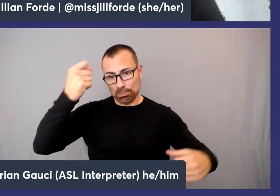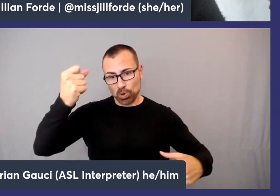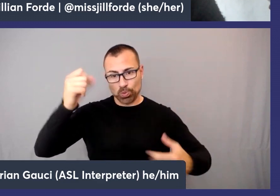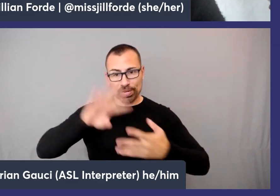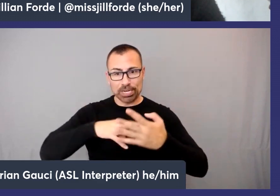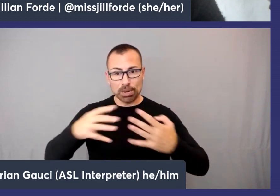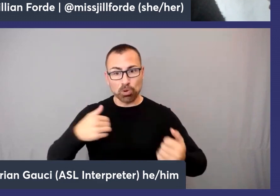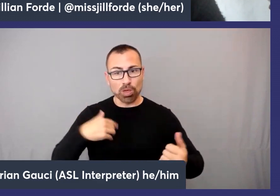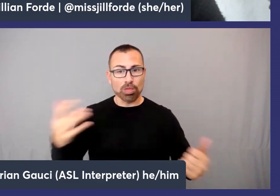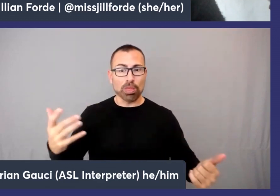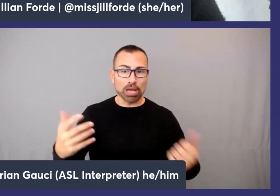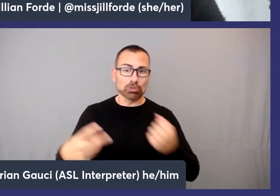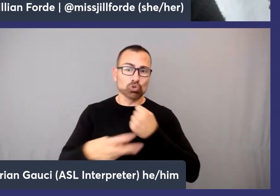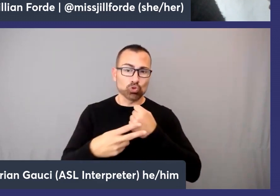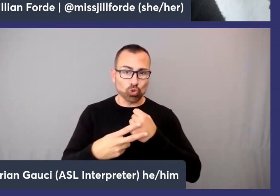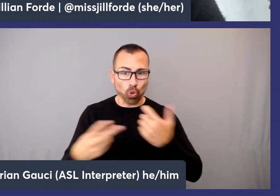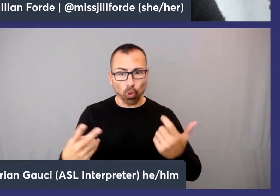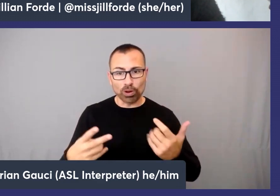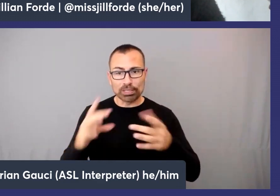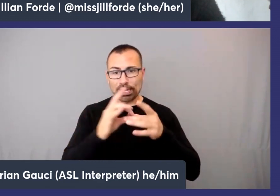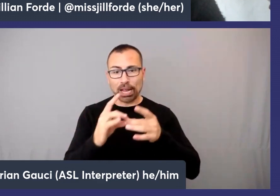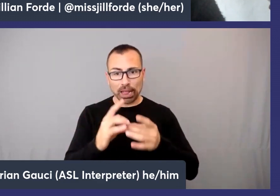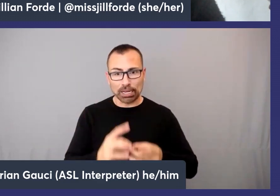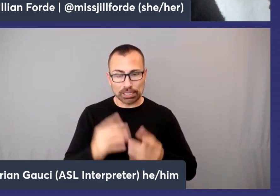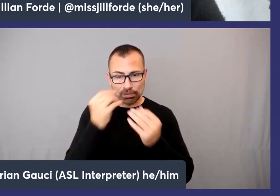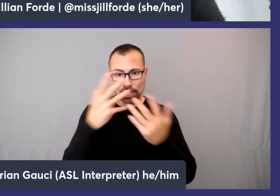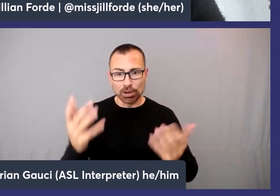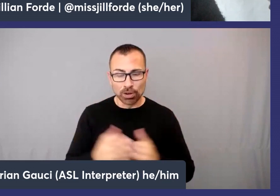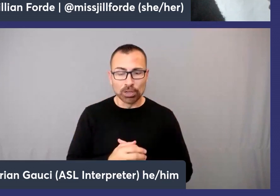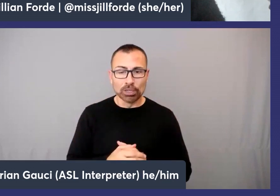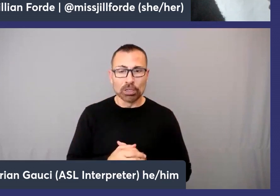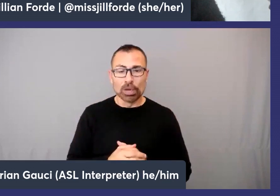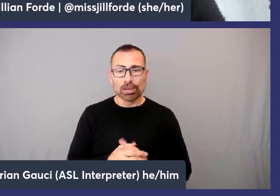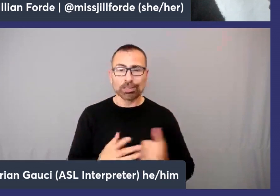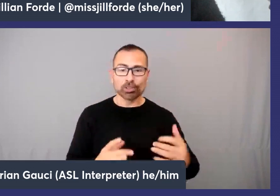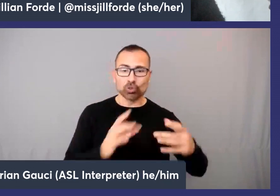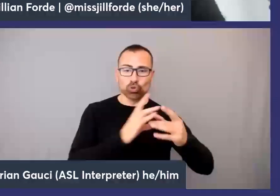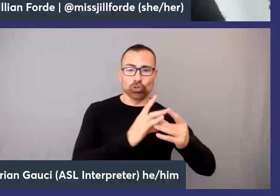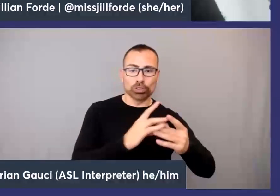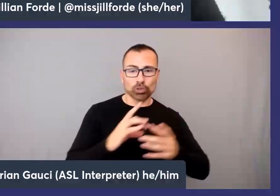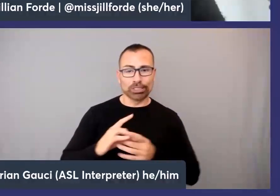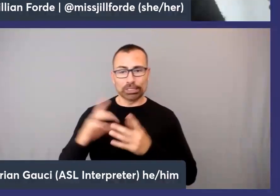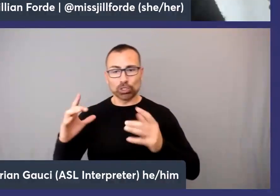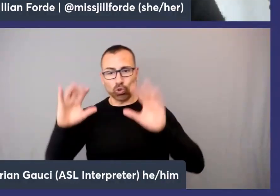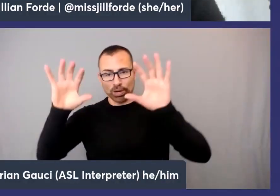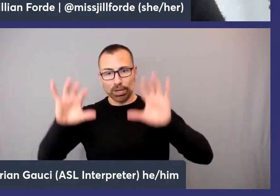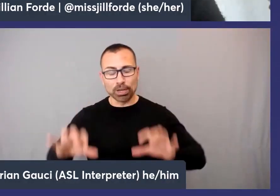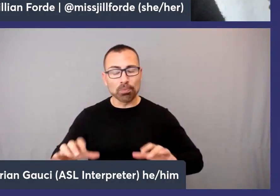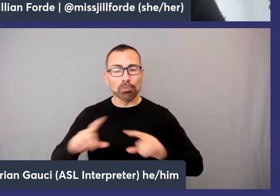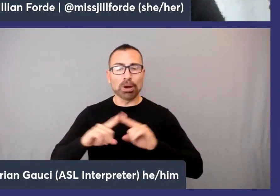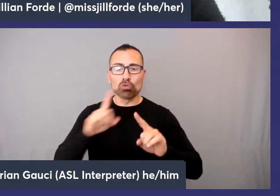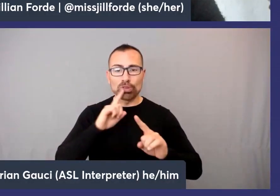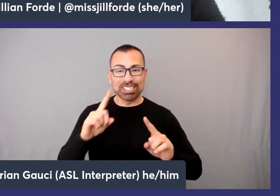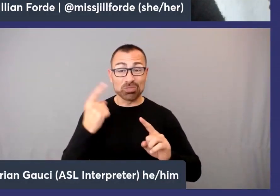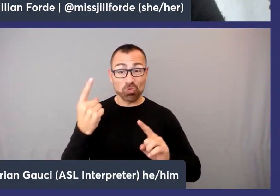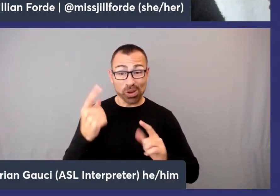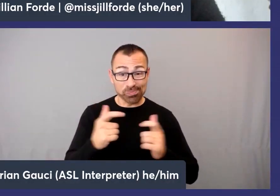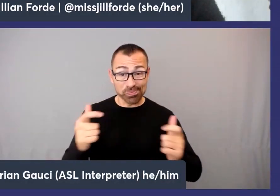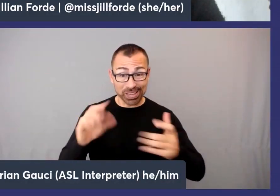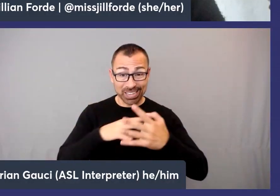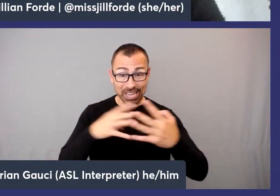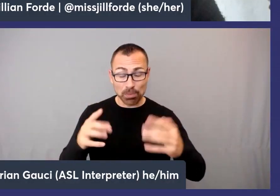things, union or disjoint, depending on how you write your query, but you're basically getting one big table. Well, with the graph, unless